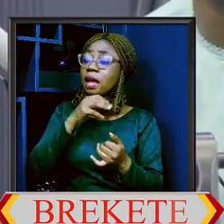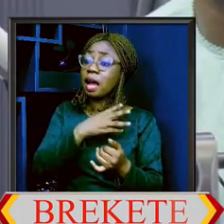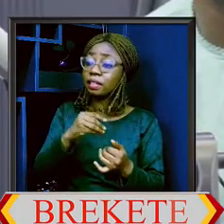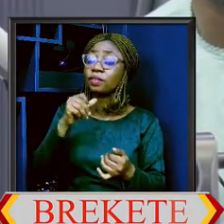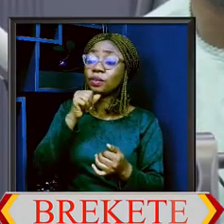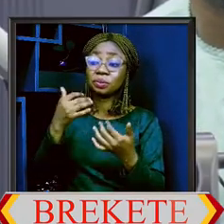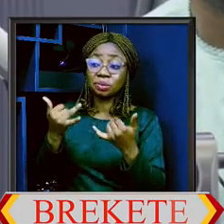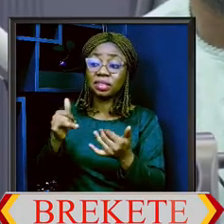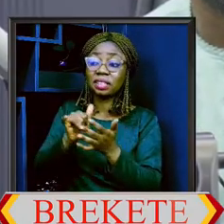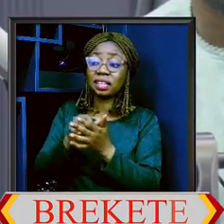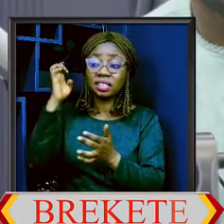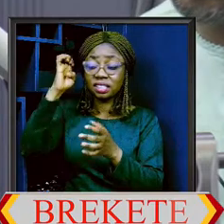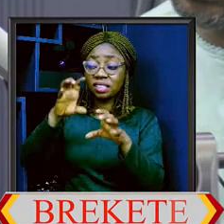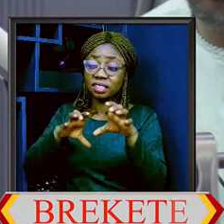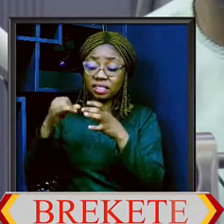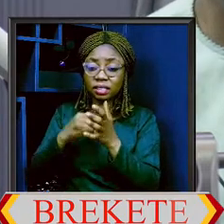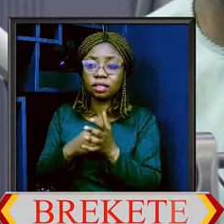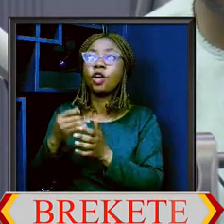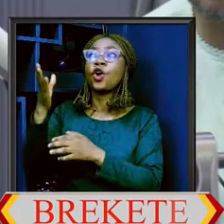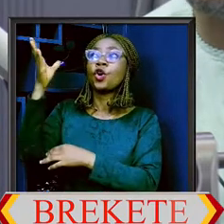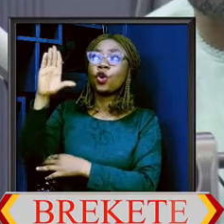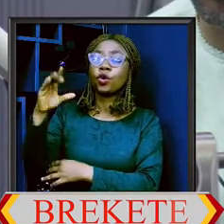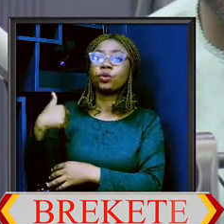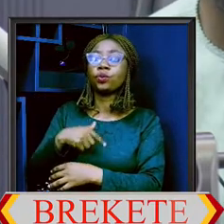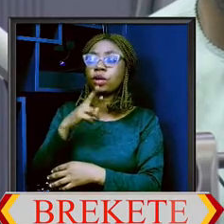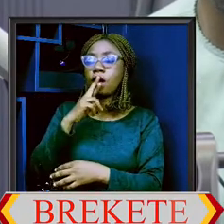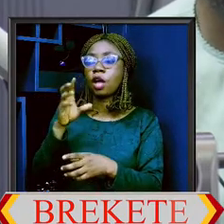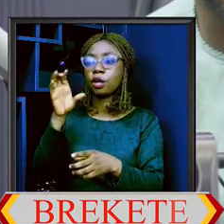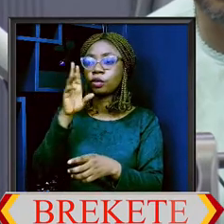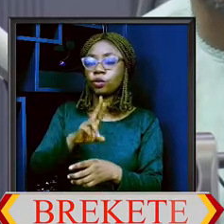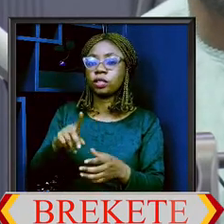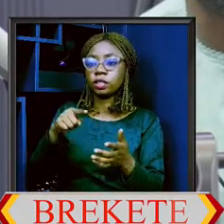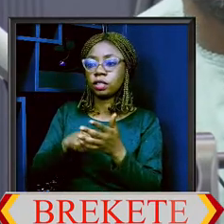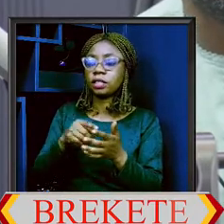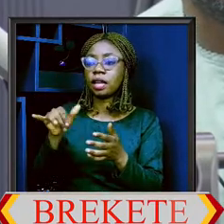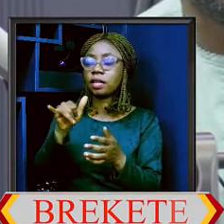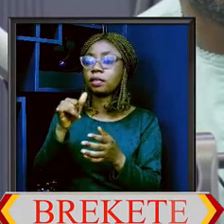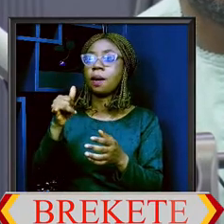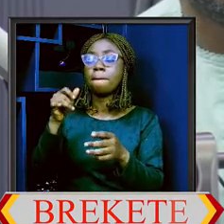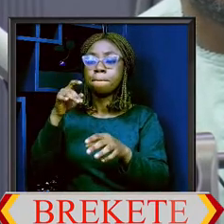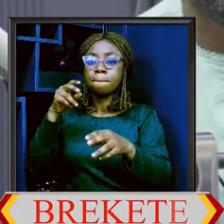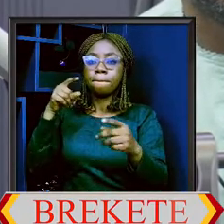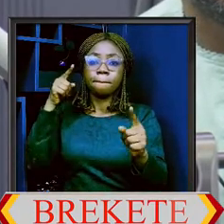do I'm God we are using this as a point of